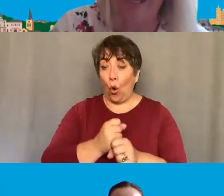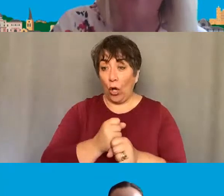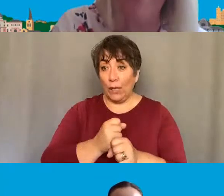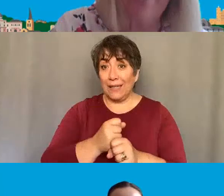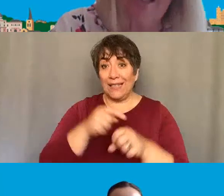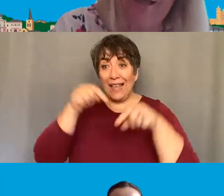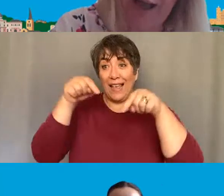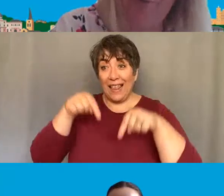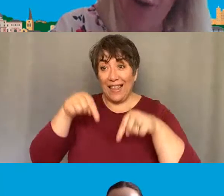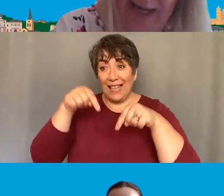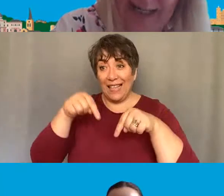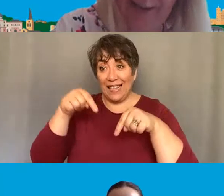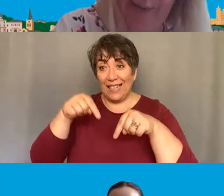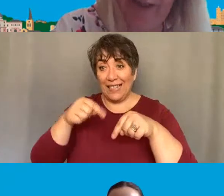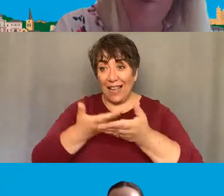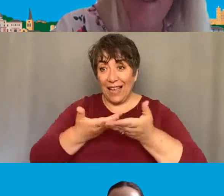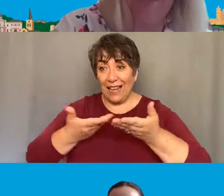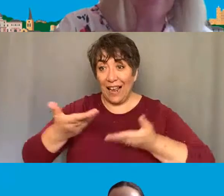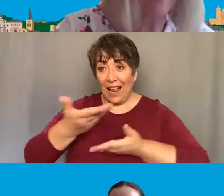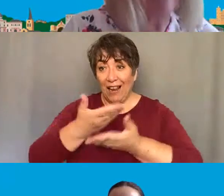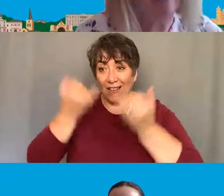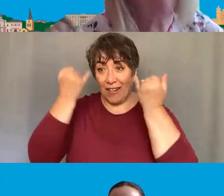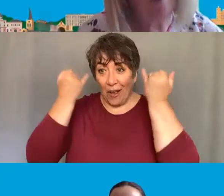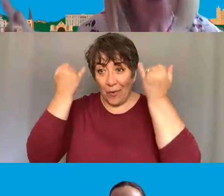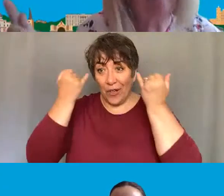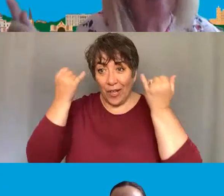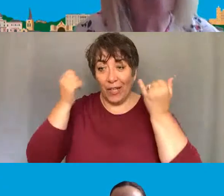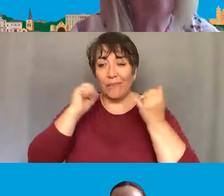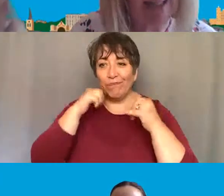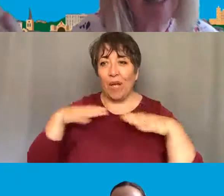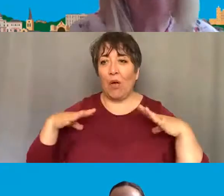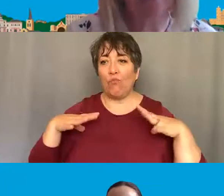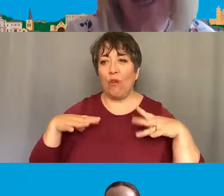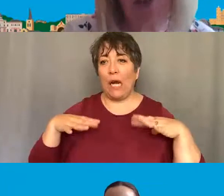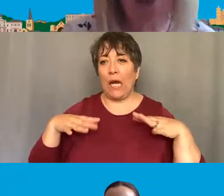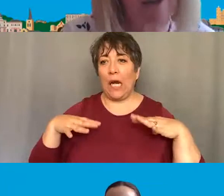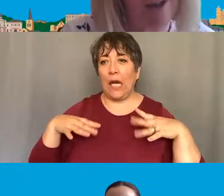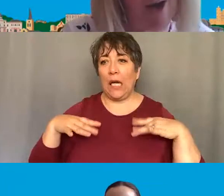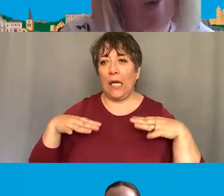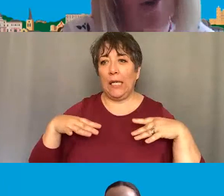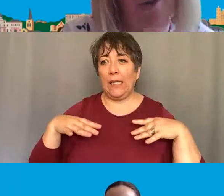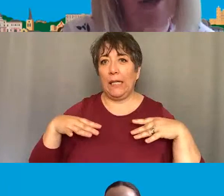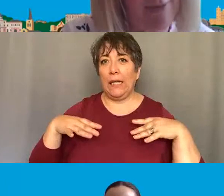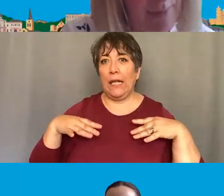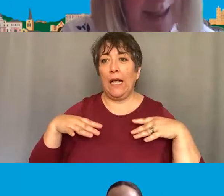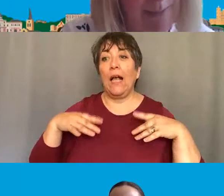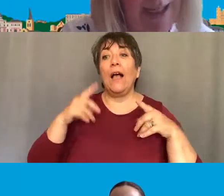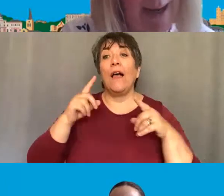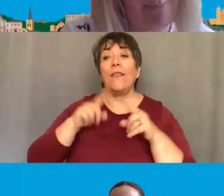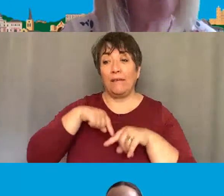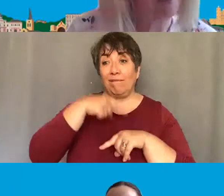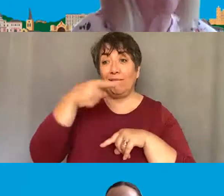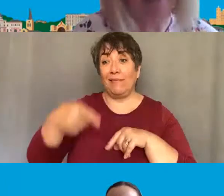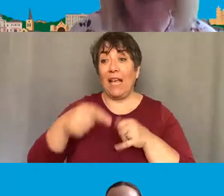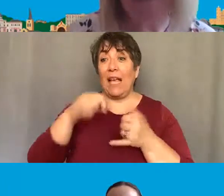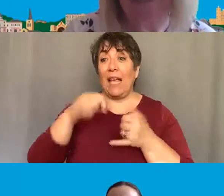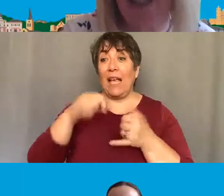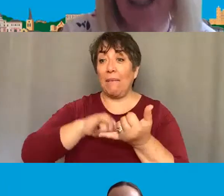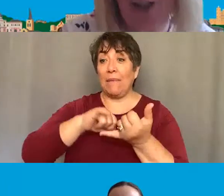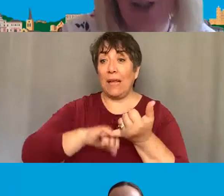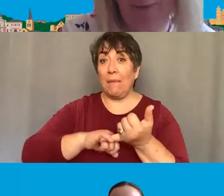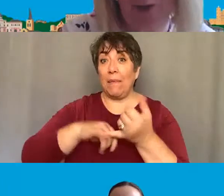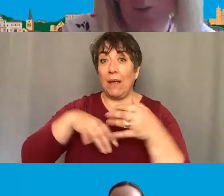are going to have a break, because we think, and then we will be planning the sessions to go on from September, which will